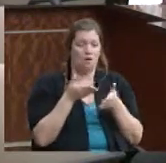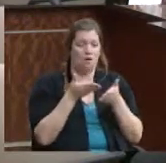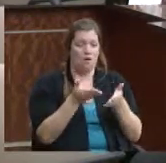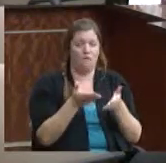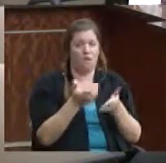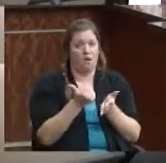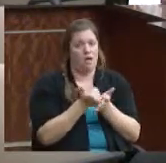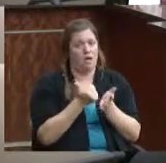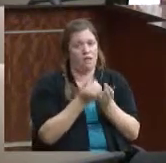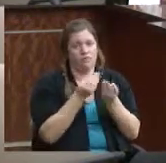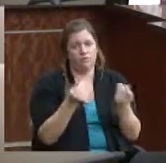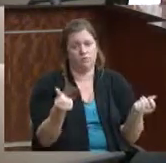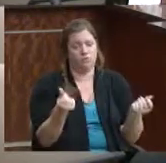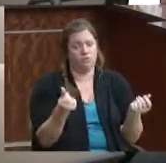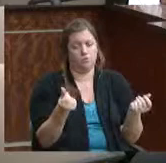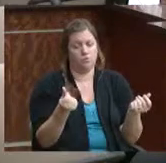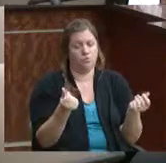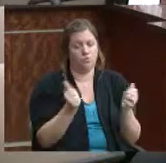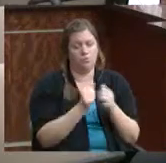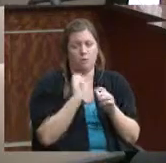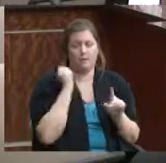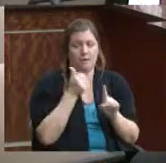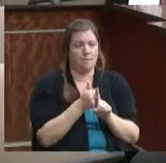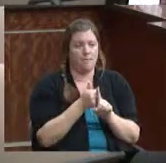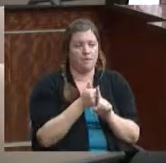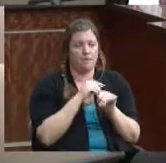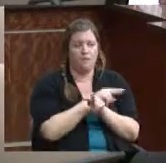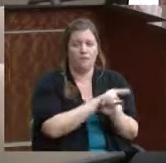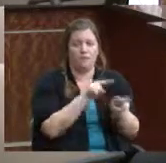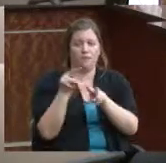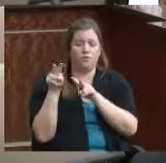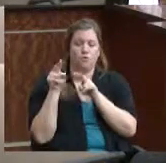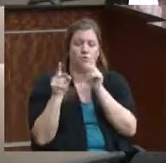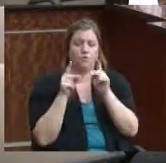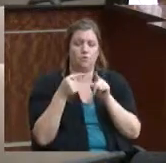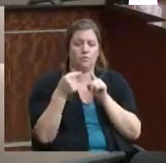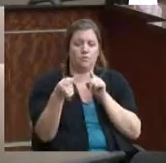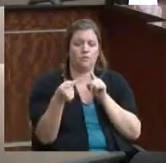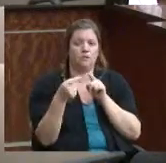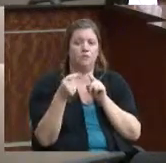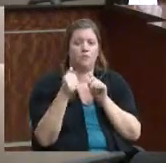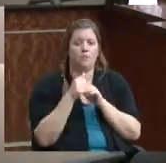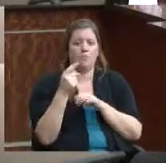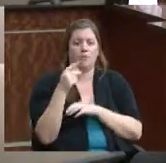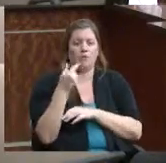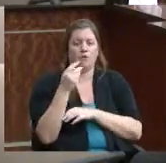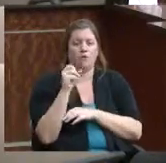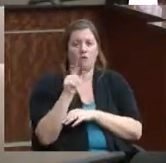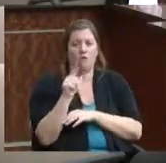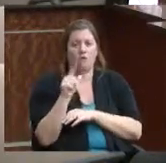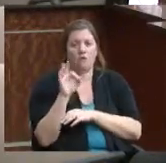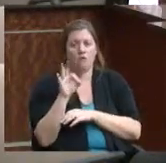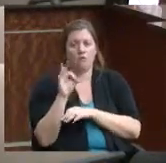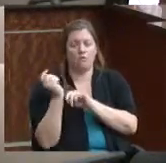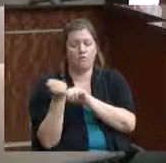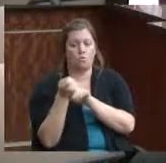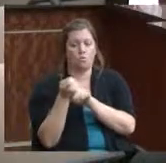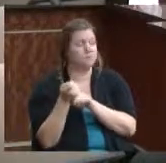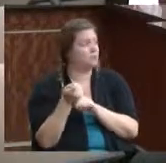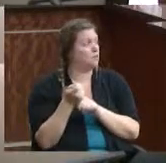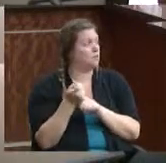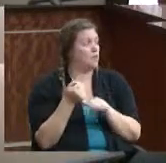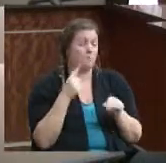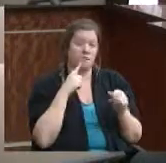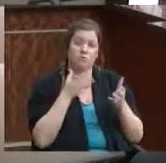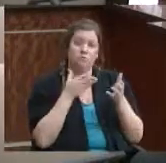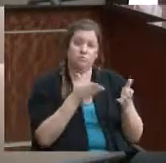really helpful solutions to the impact on the viewshed for the properties adjacent to the golf course. The presentation that they